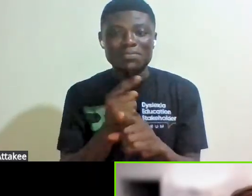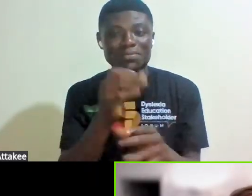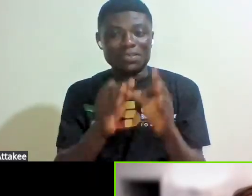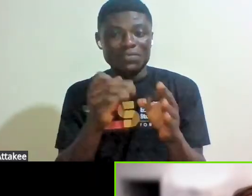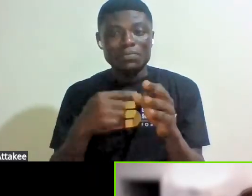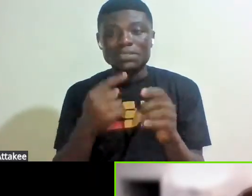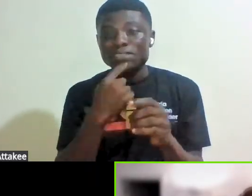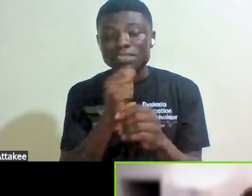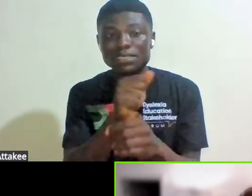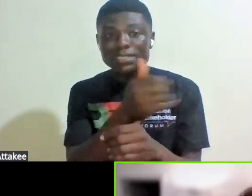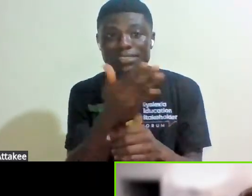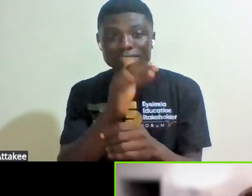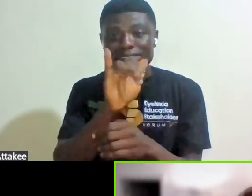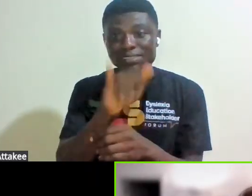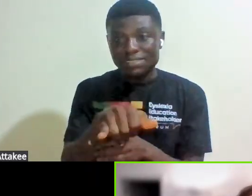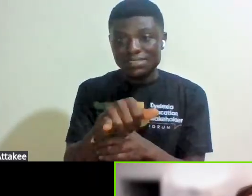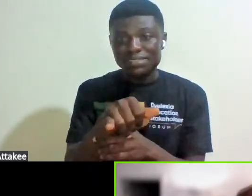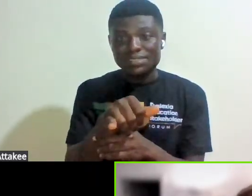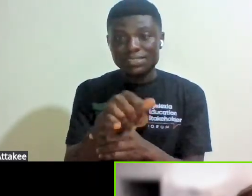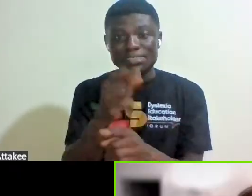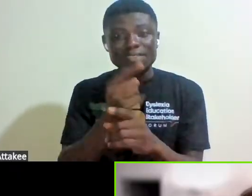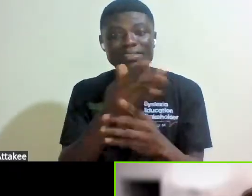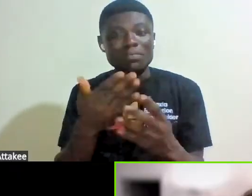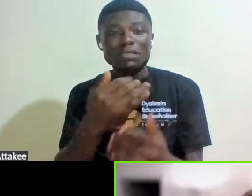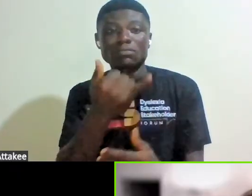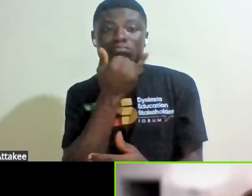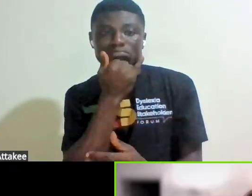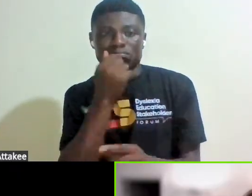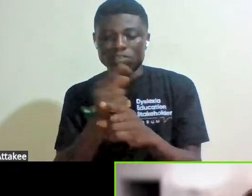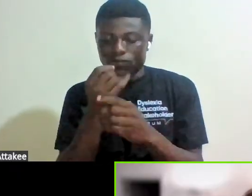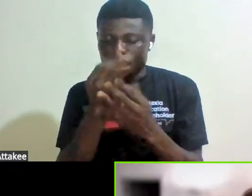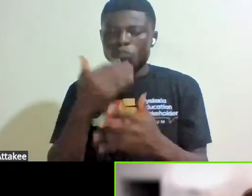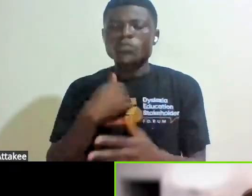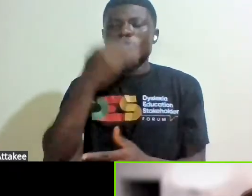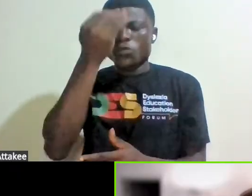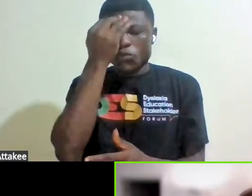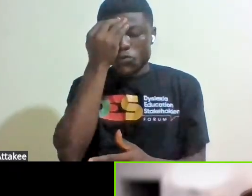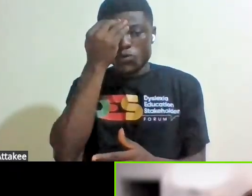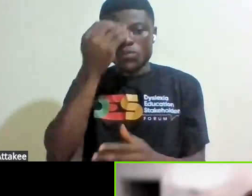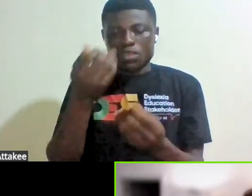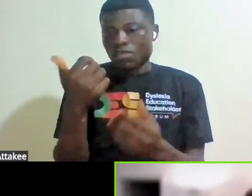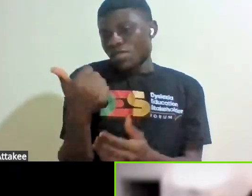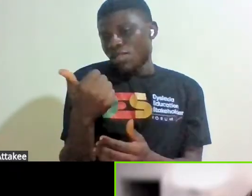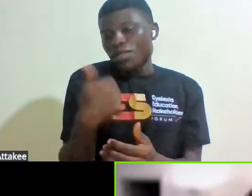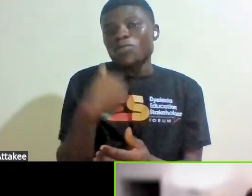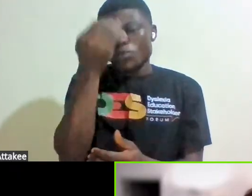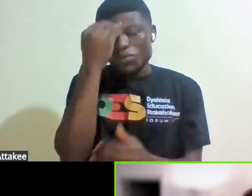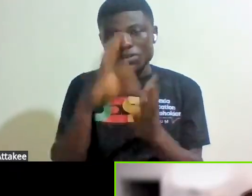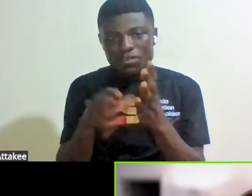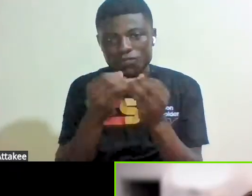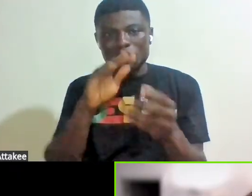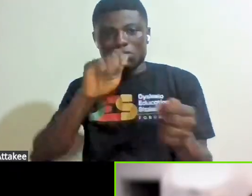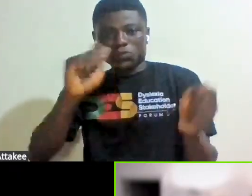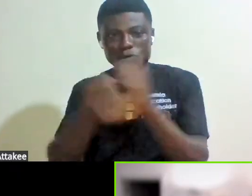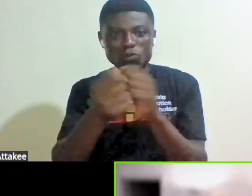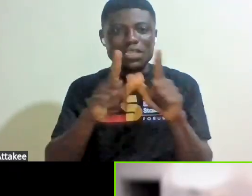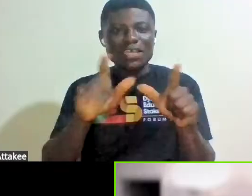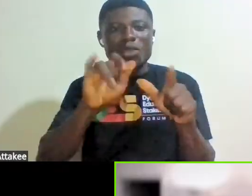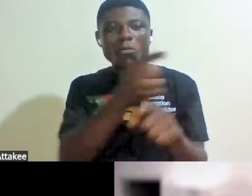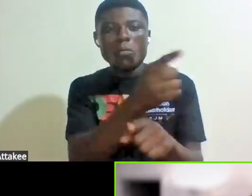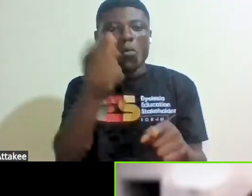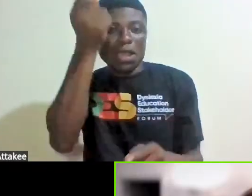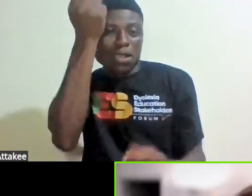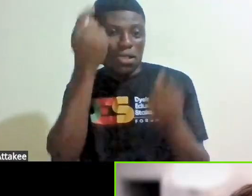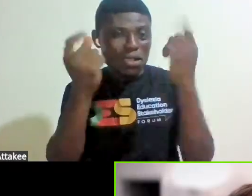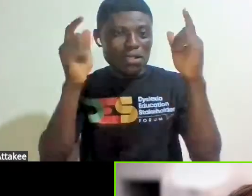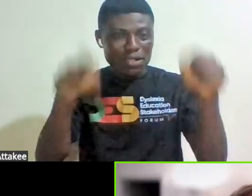anything odd, just let me know and I'll try and convert it into everyday language. It's